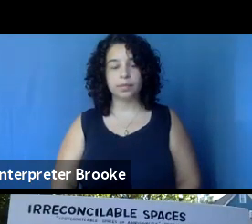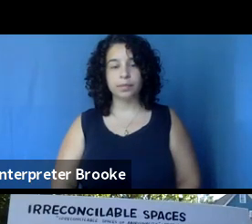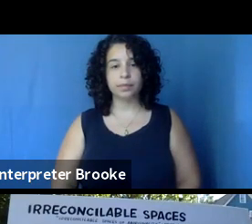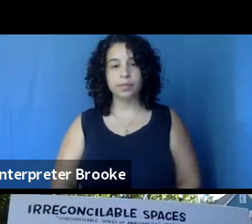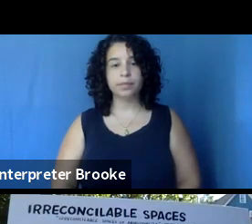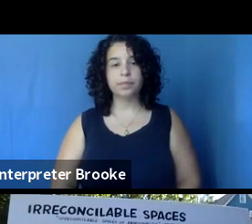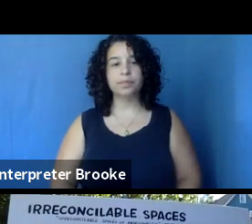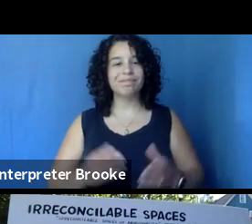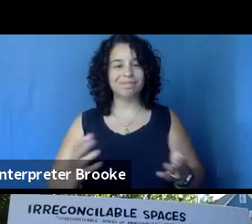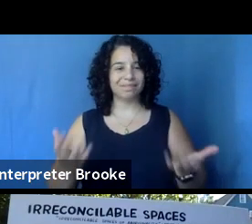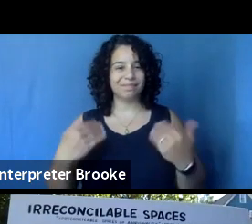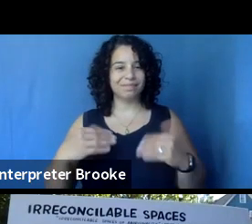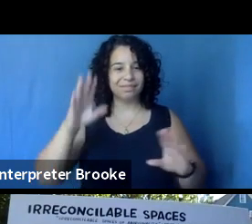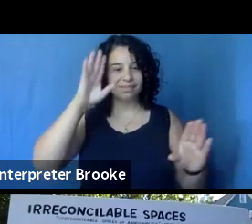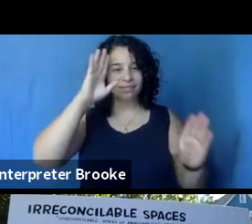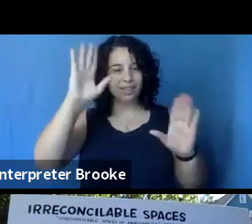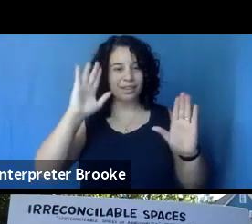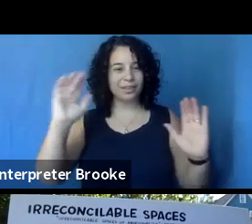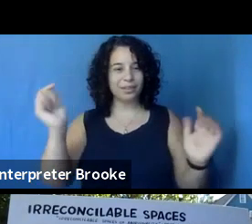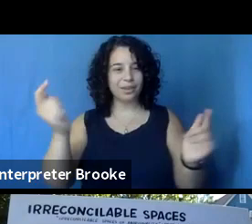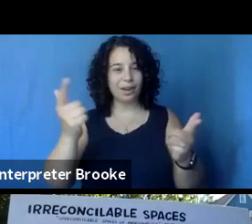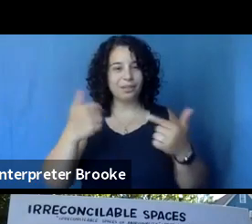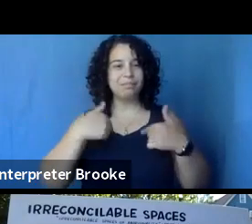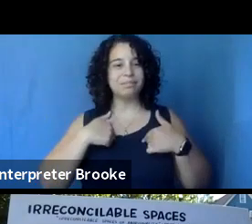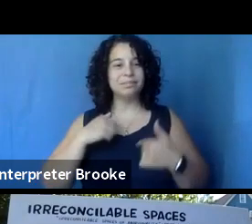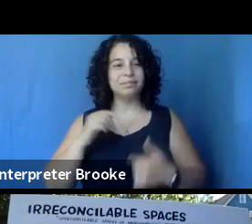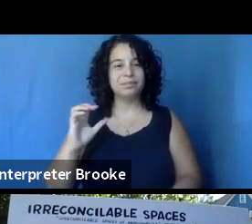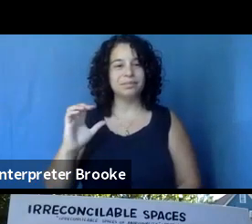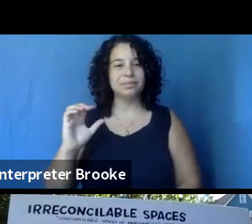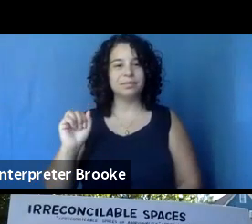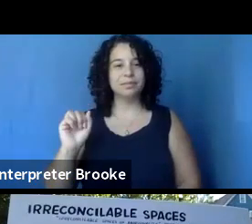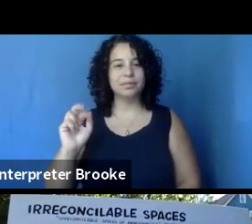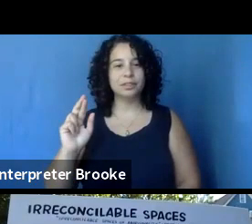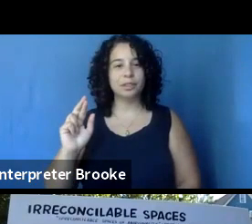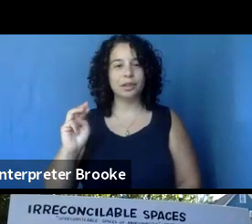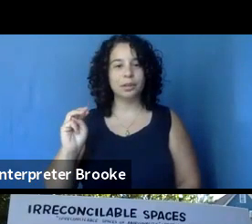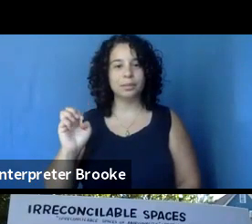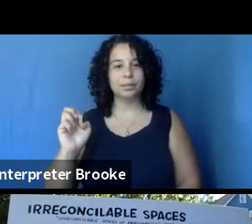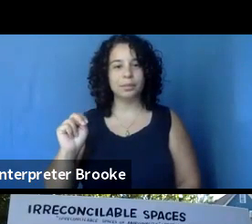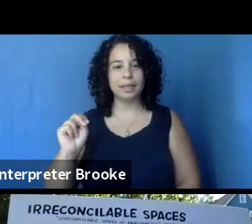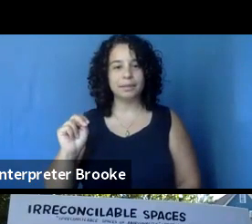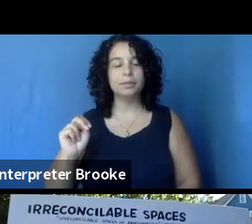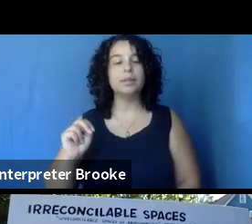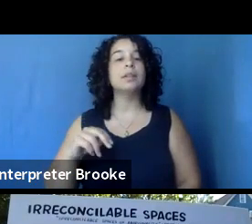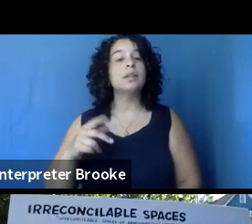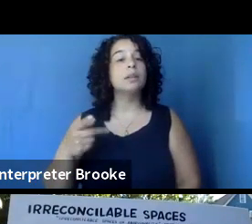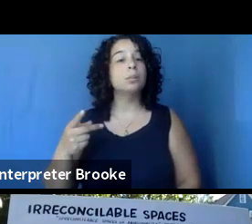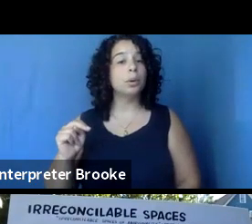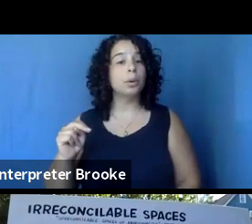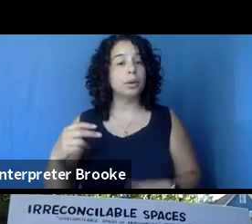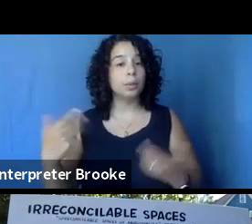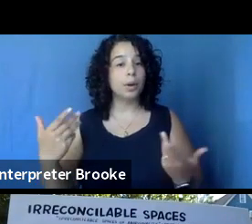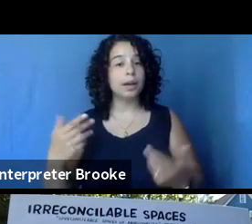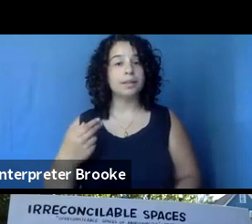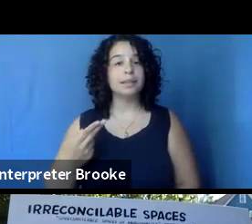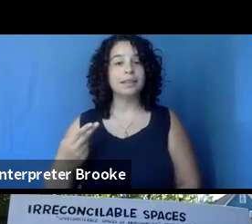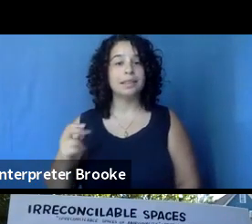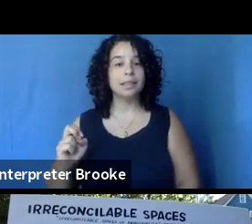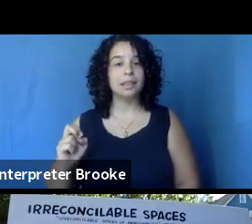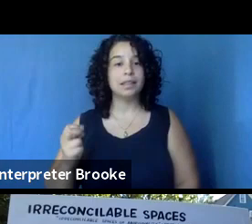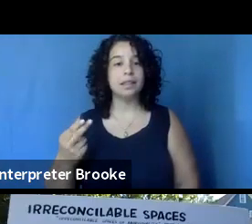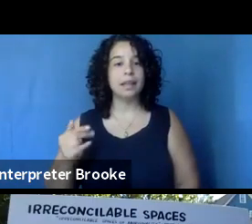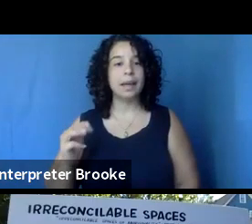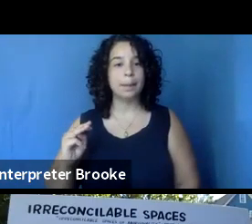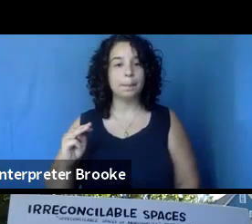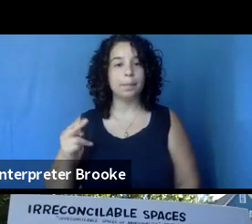Hi, everybody. It's Carmen. My pronouns are he, him, his.